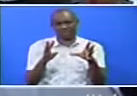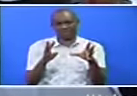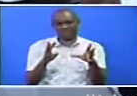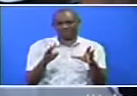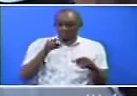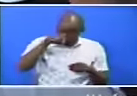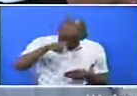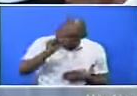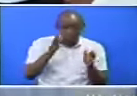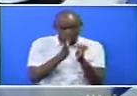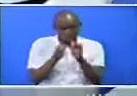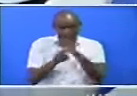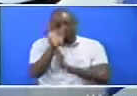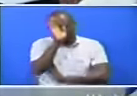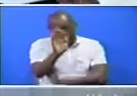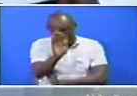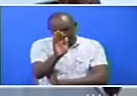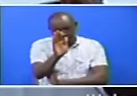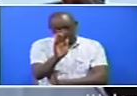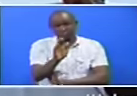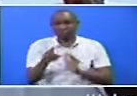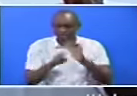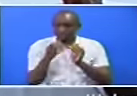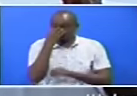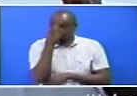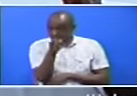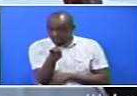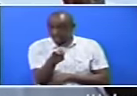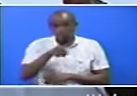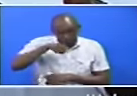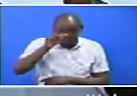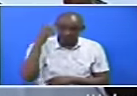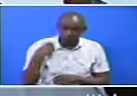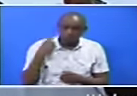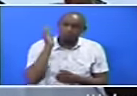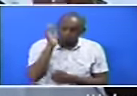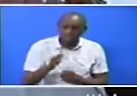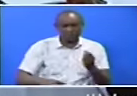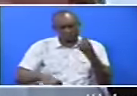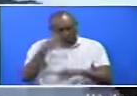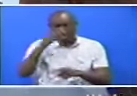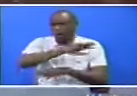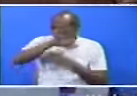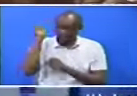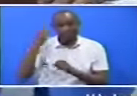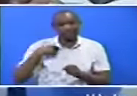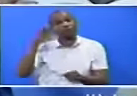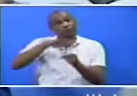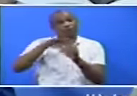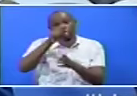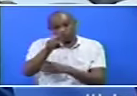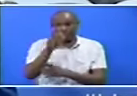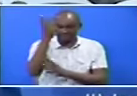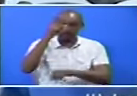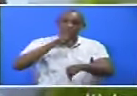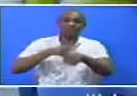you and your deputy, William Samoei Ruto, that you will get unquestionable nod from all Kenyans for